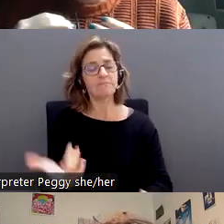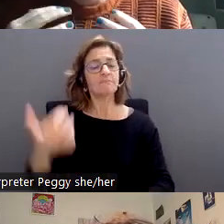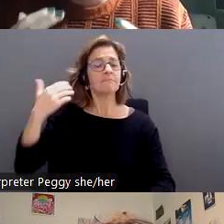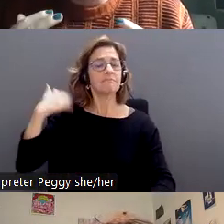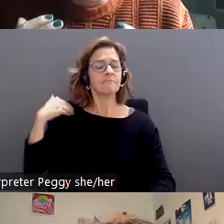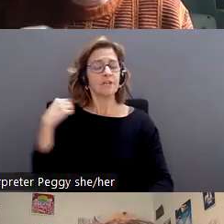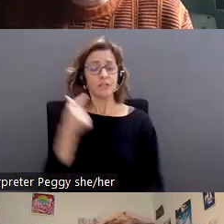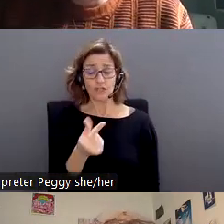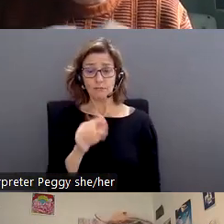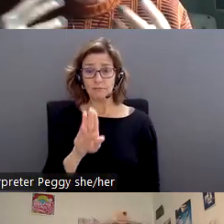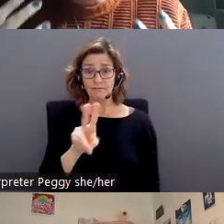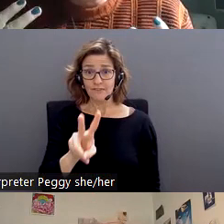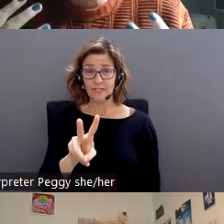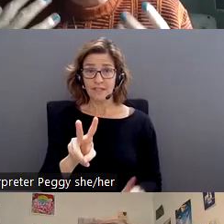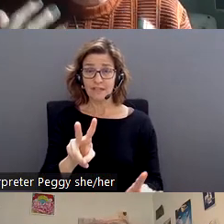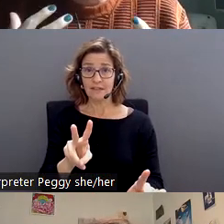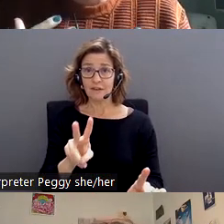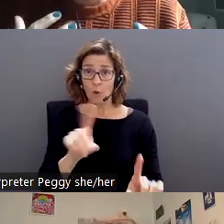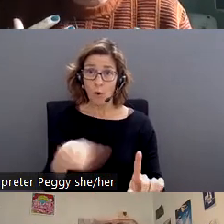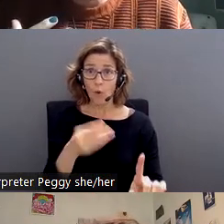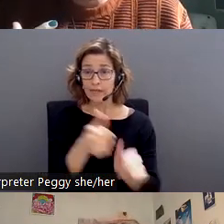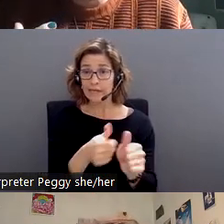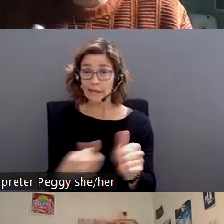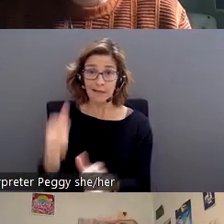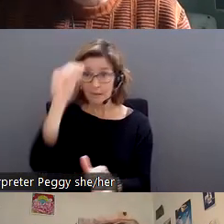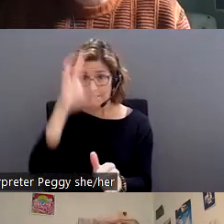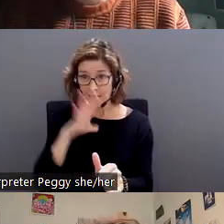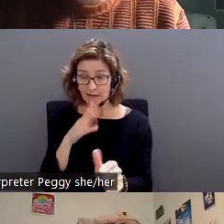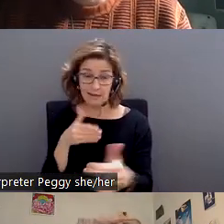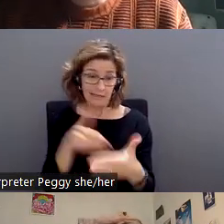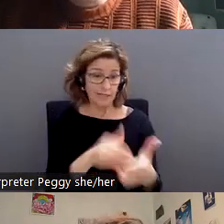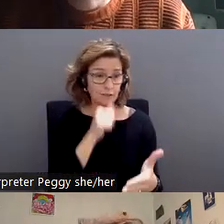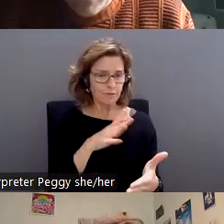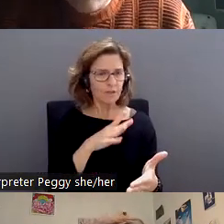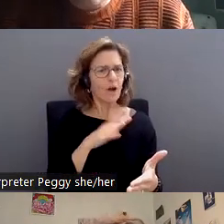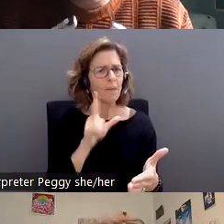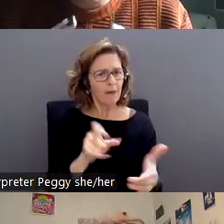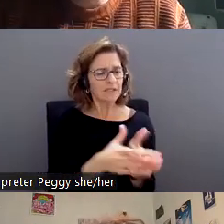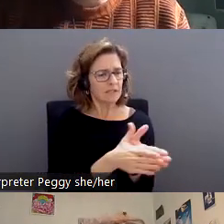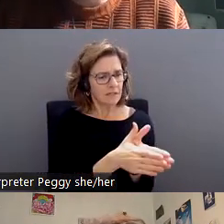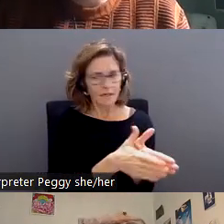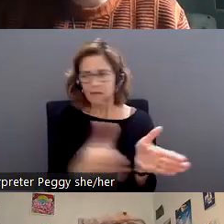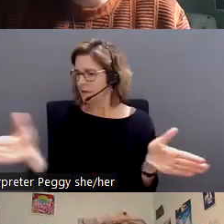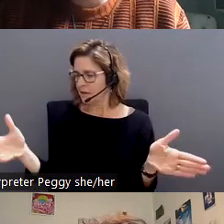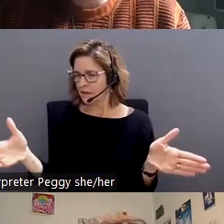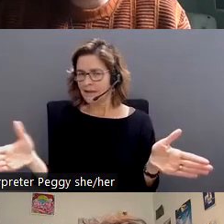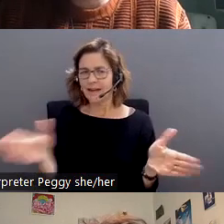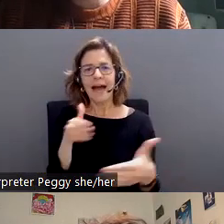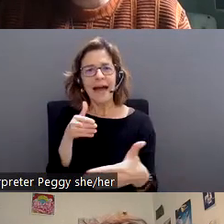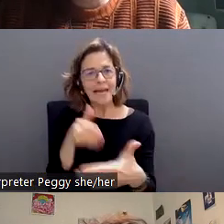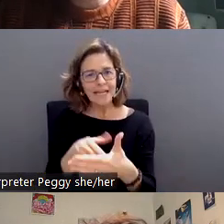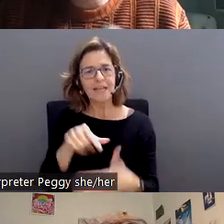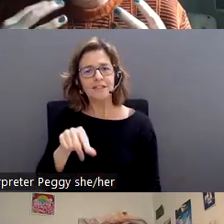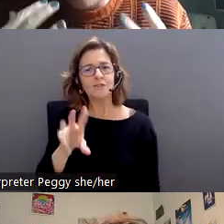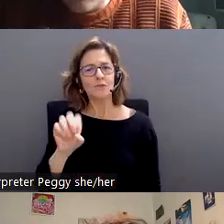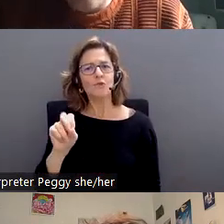gender-based violence inclusive of anti-queer violence. So transphobia, homophobia, biphobia, these